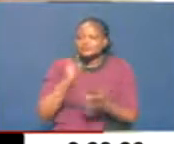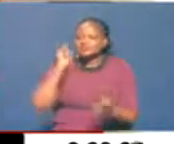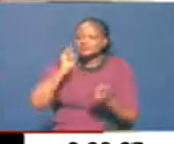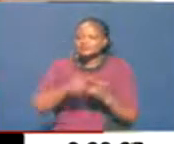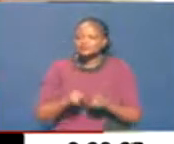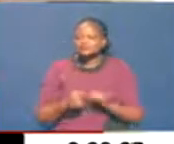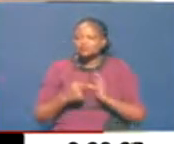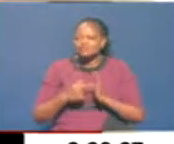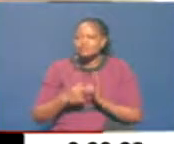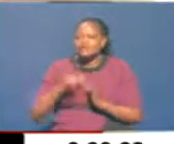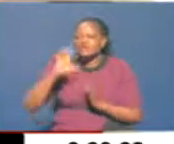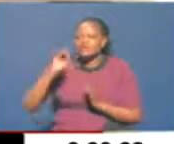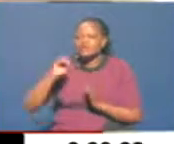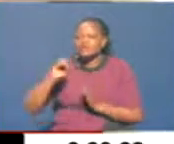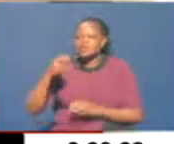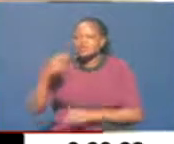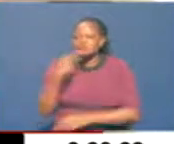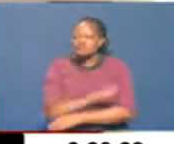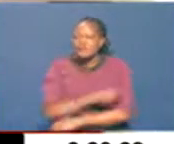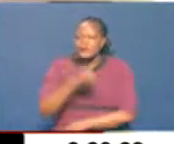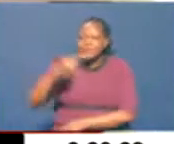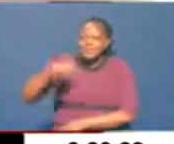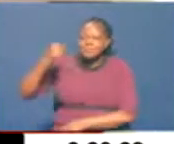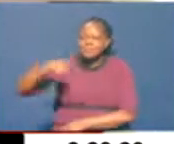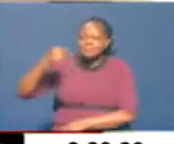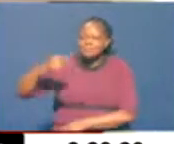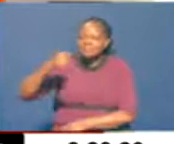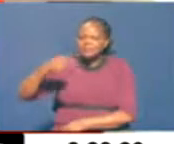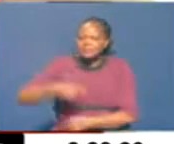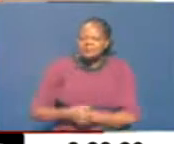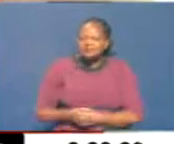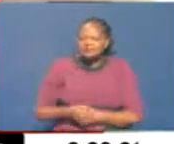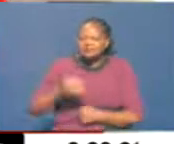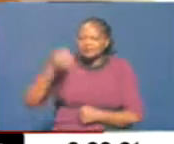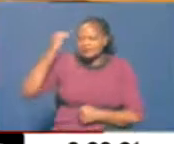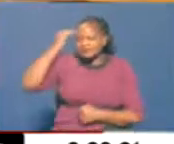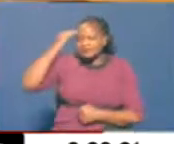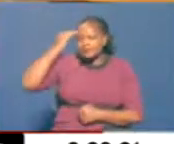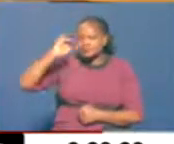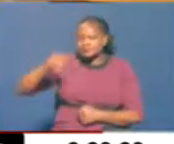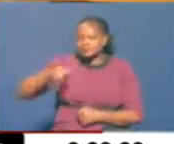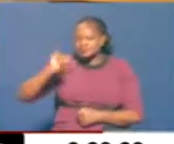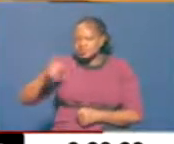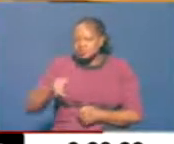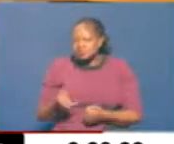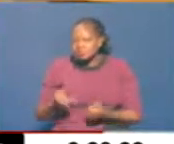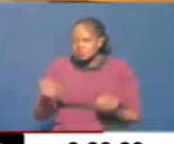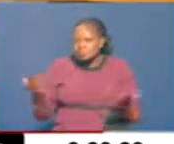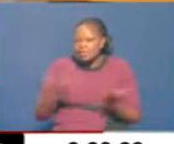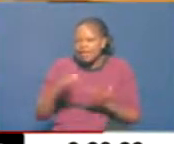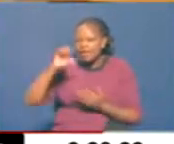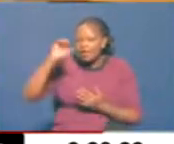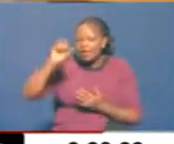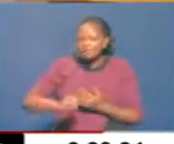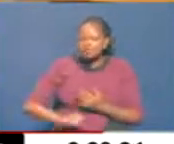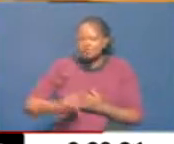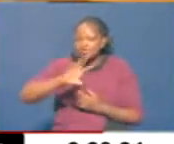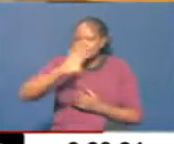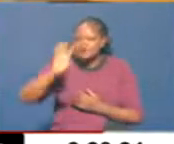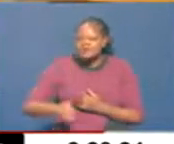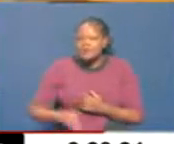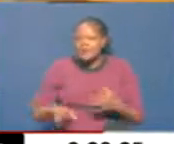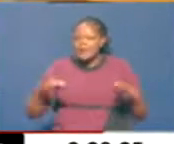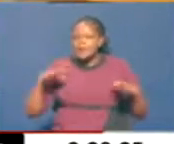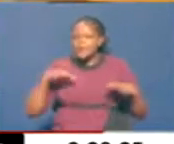least 500 doses coming every month. Mm-hmm. Remember, J&J is situated in South Africa, so again, a proud moment for